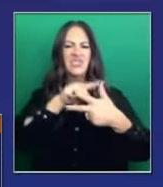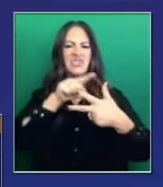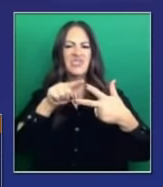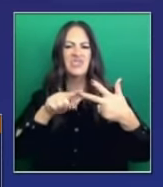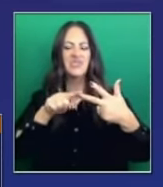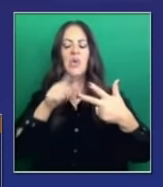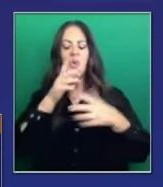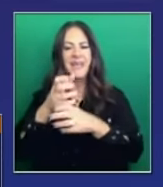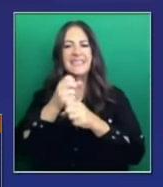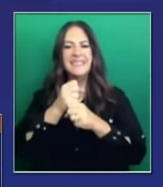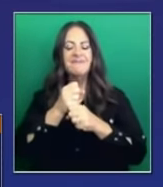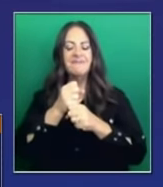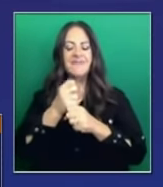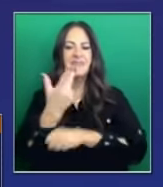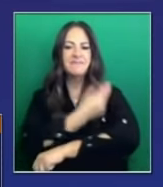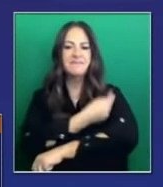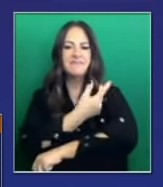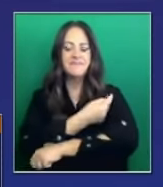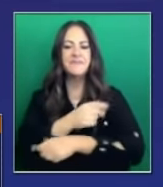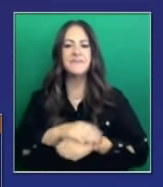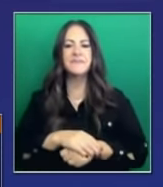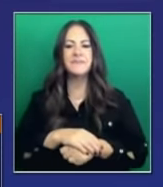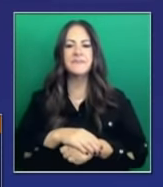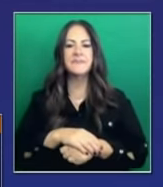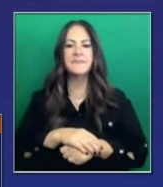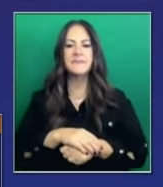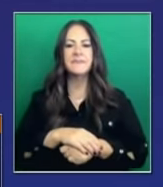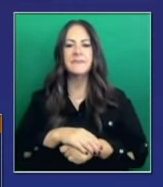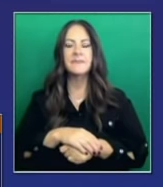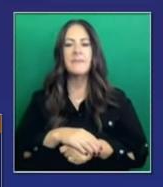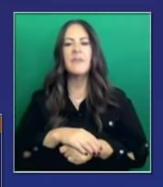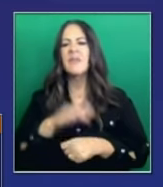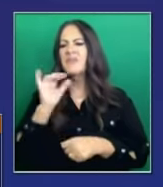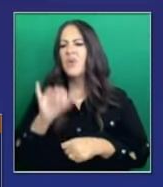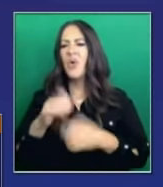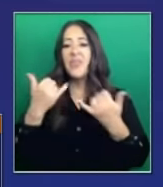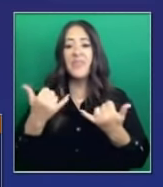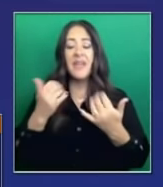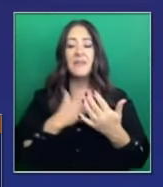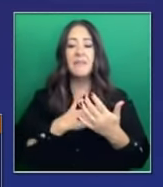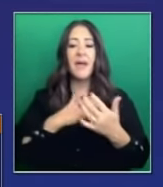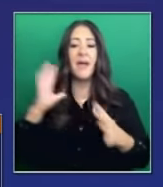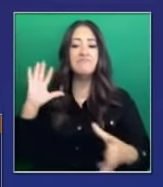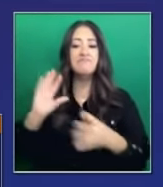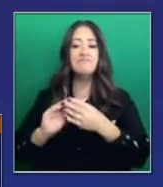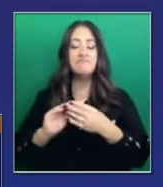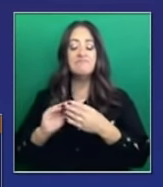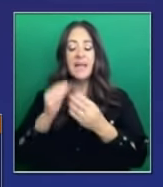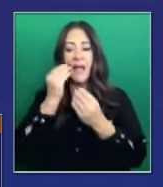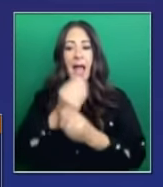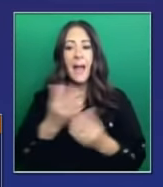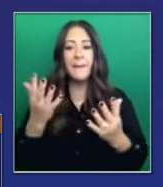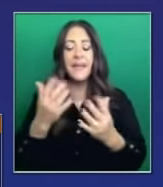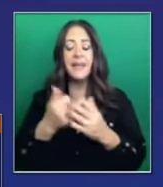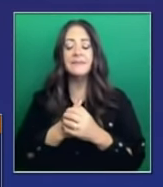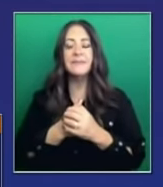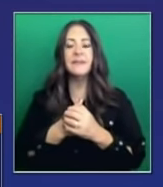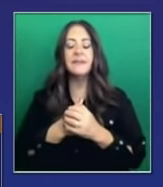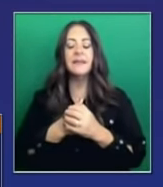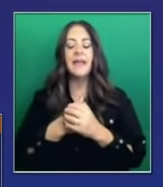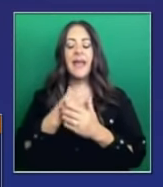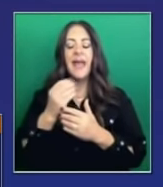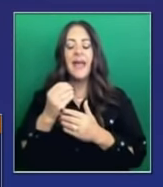Just brief updates, and we'll jump right into questions. I imagine some may be interested in this new COVID strain